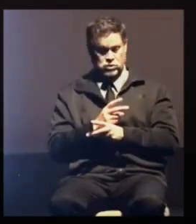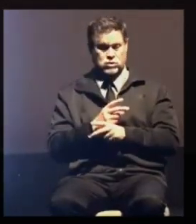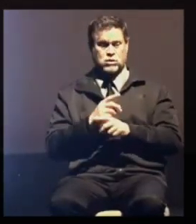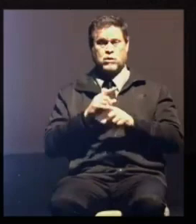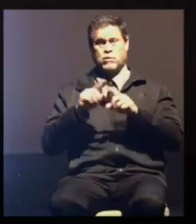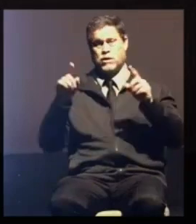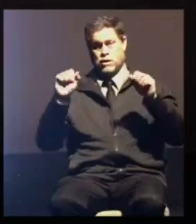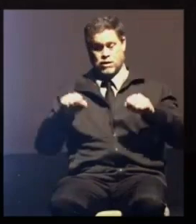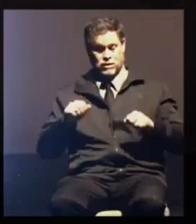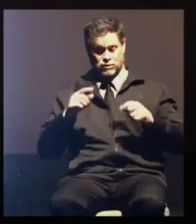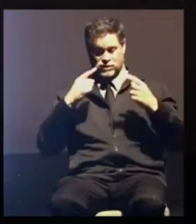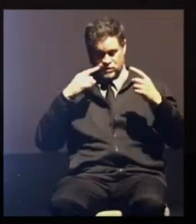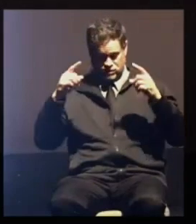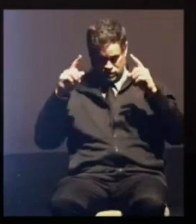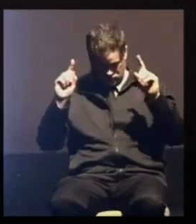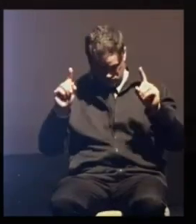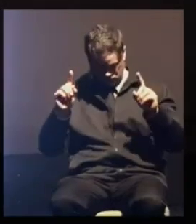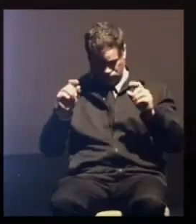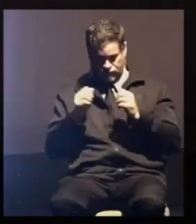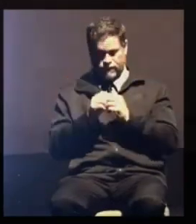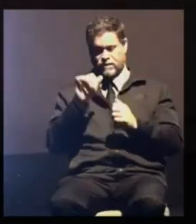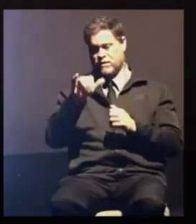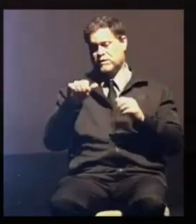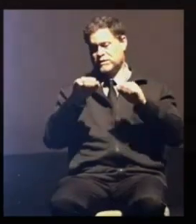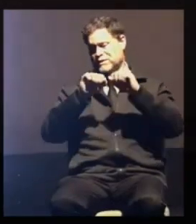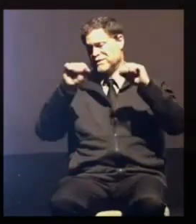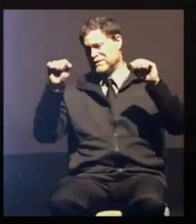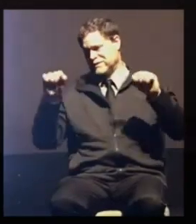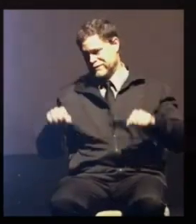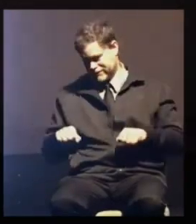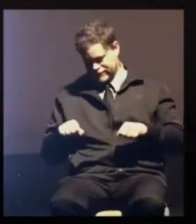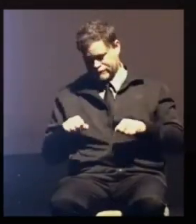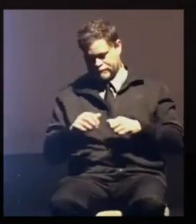can be successful with this system.